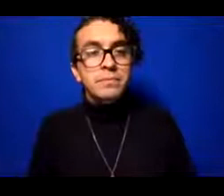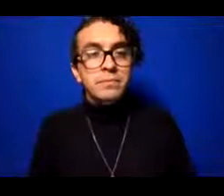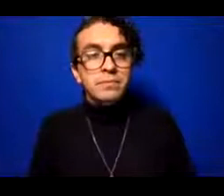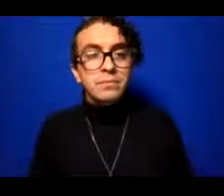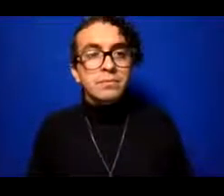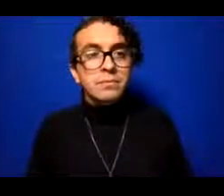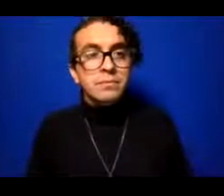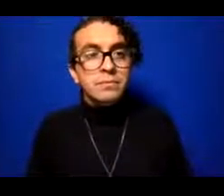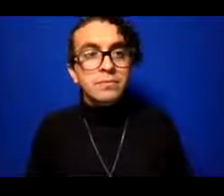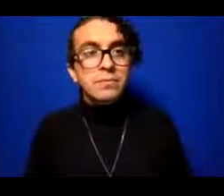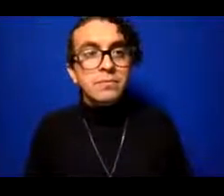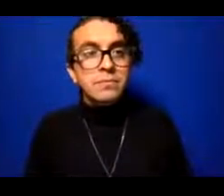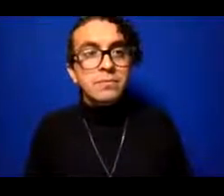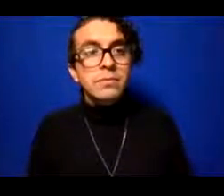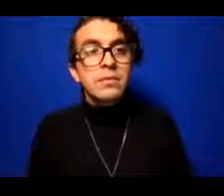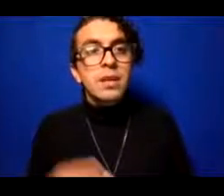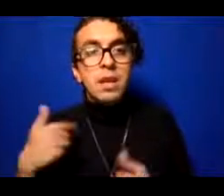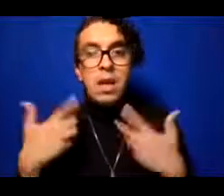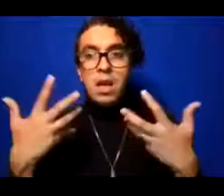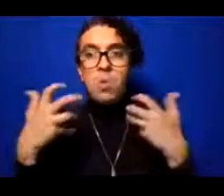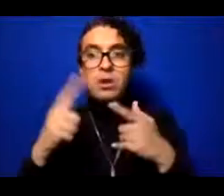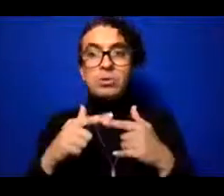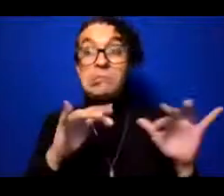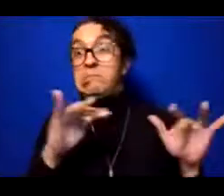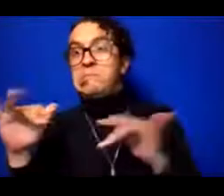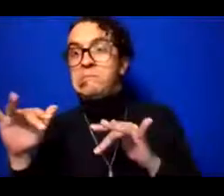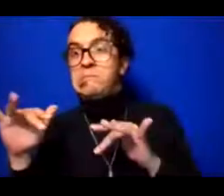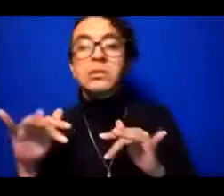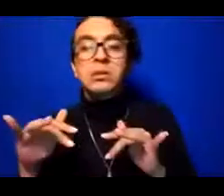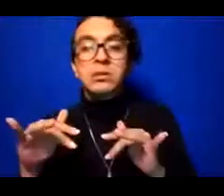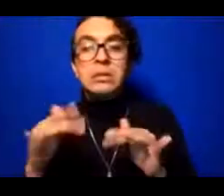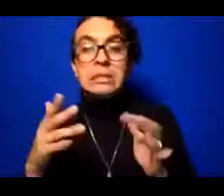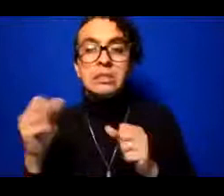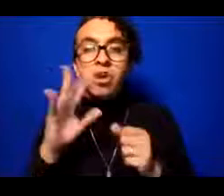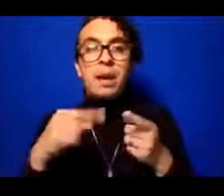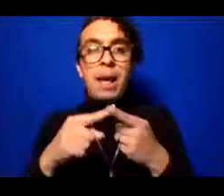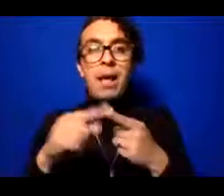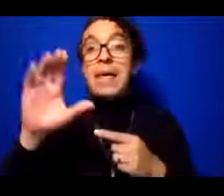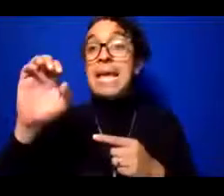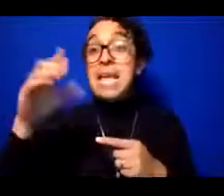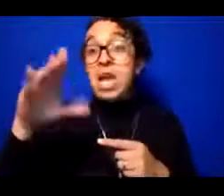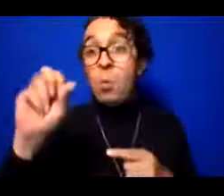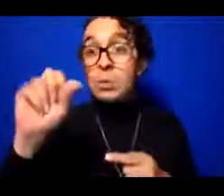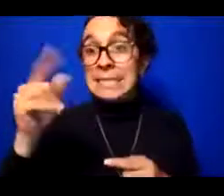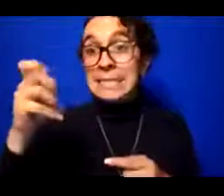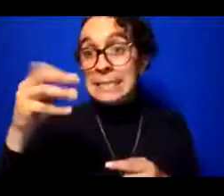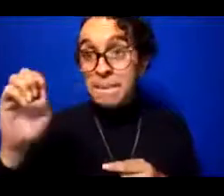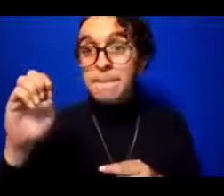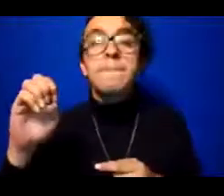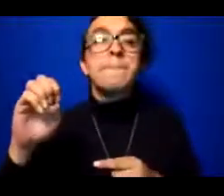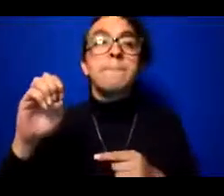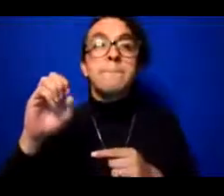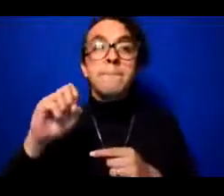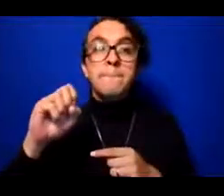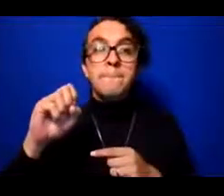Okay. So I wanted to kind of speed up a little bit and talk a little bit about the ecosystems of care. So now that I